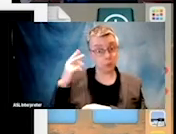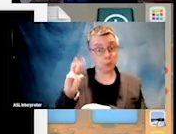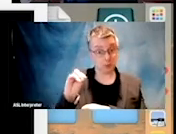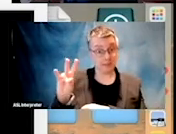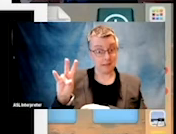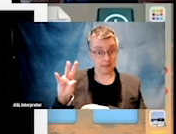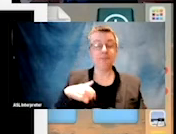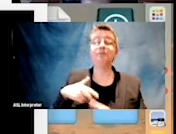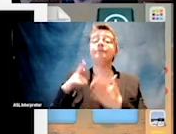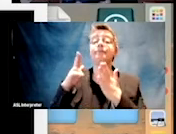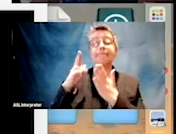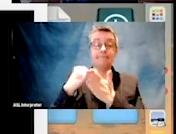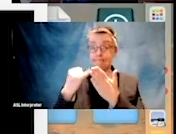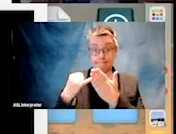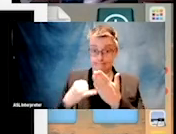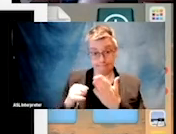And, um,